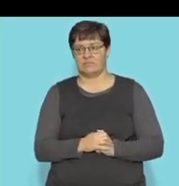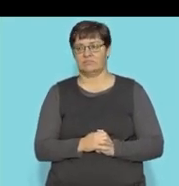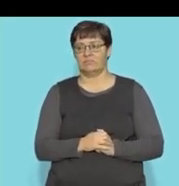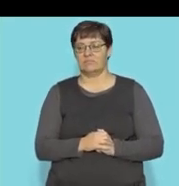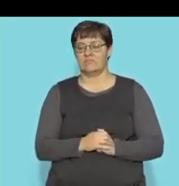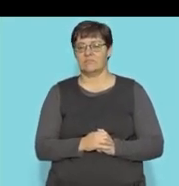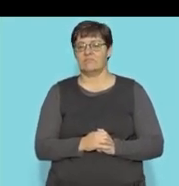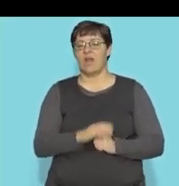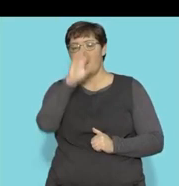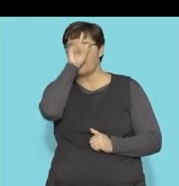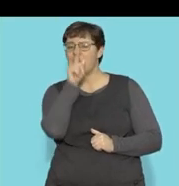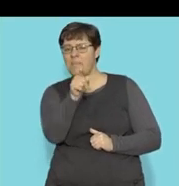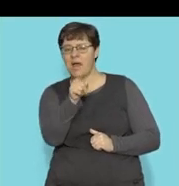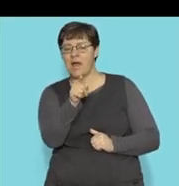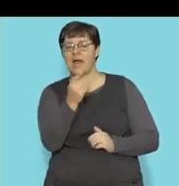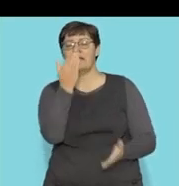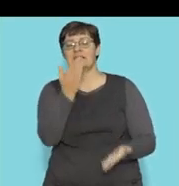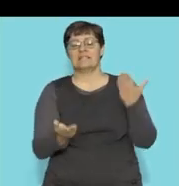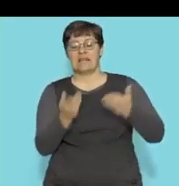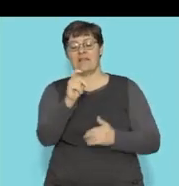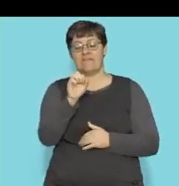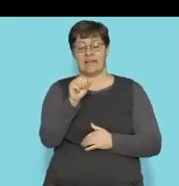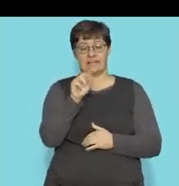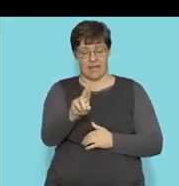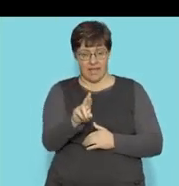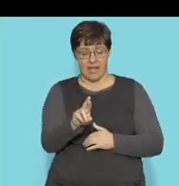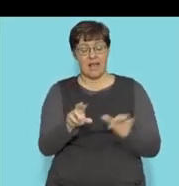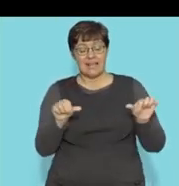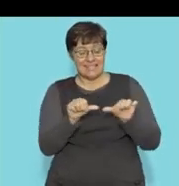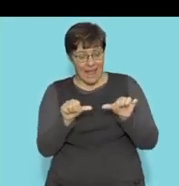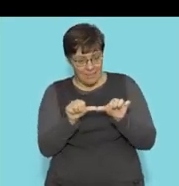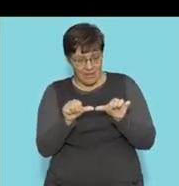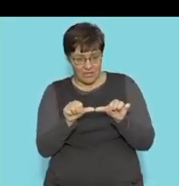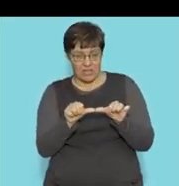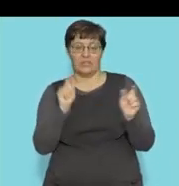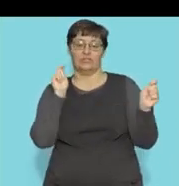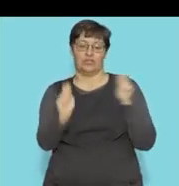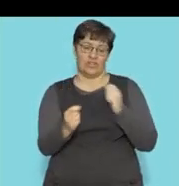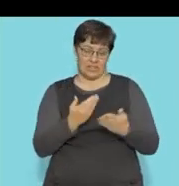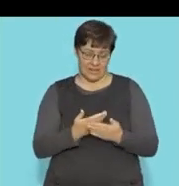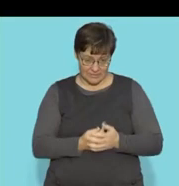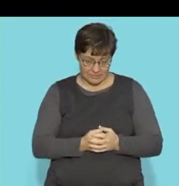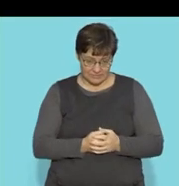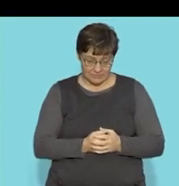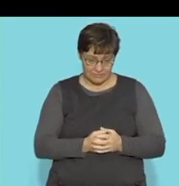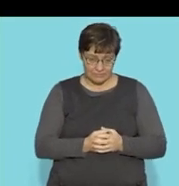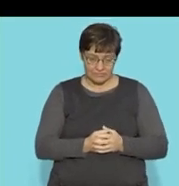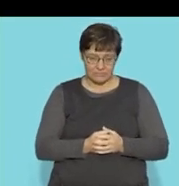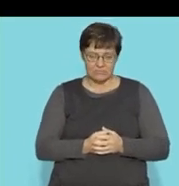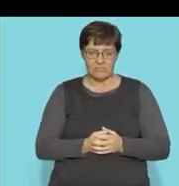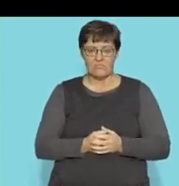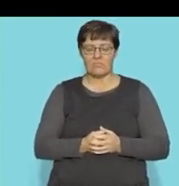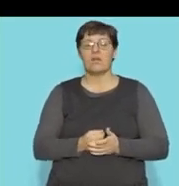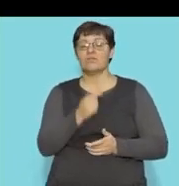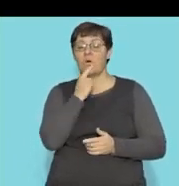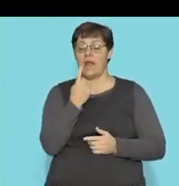Also, just a reminder that it is possible that the dimensions of a prism can be changed. The number